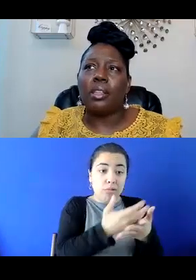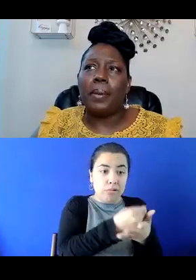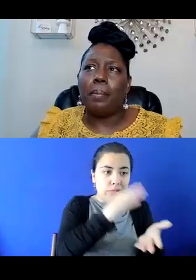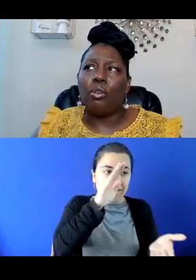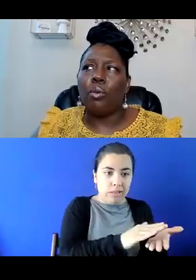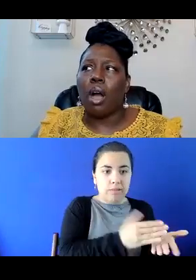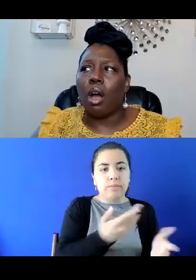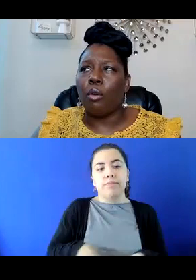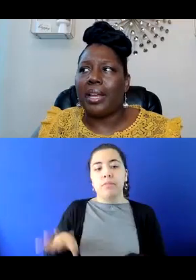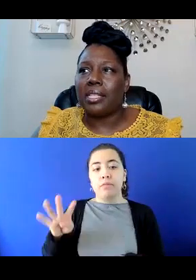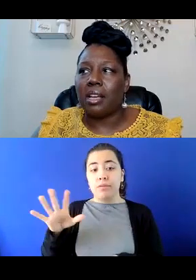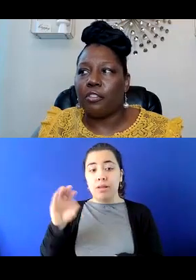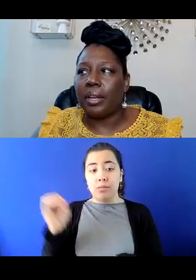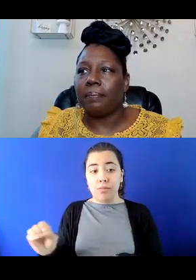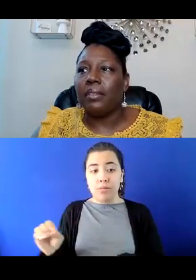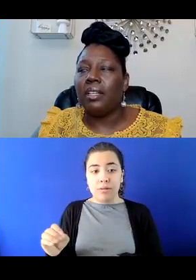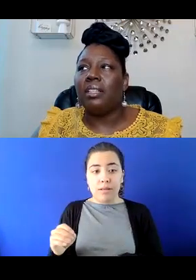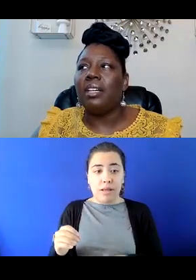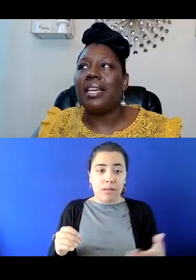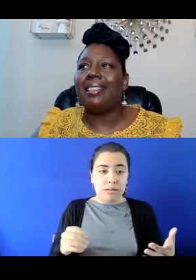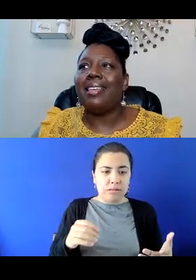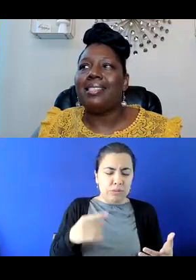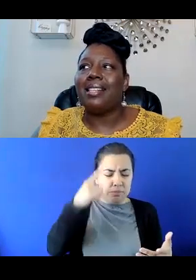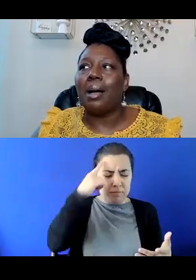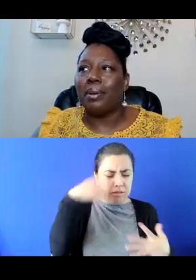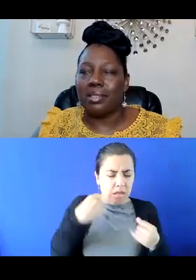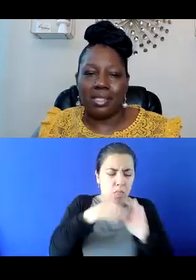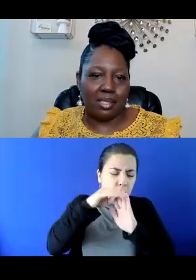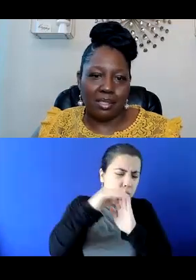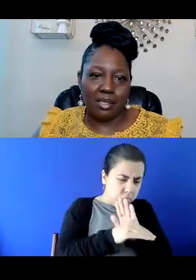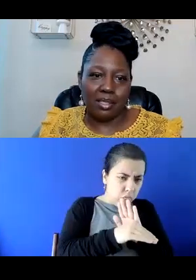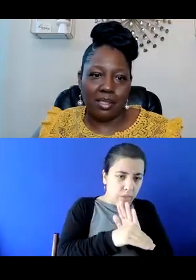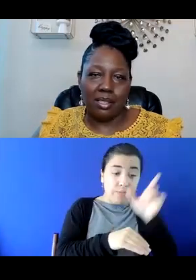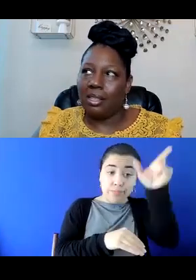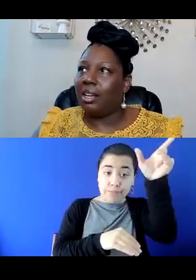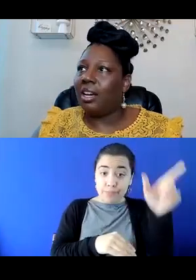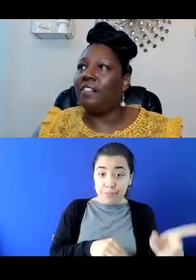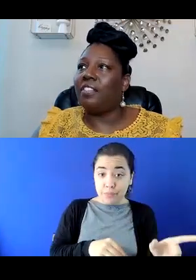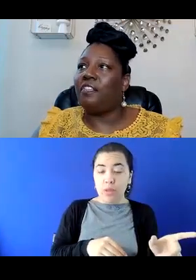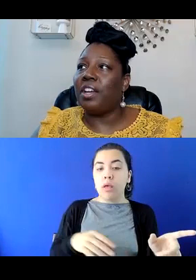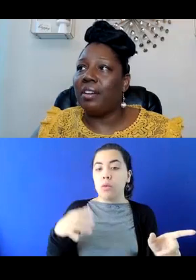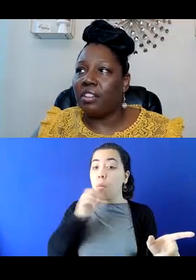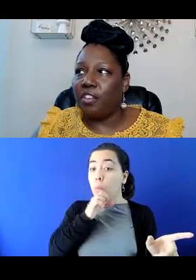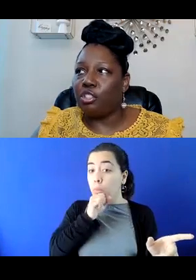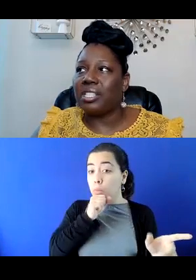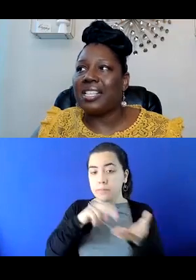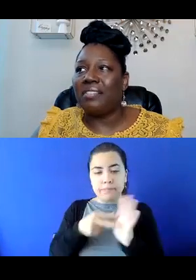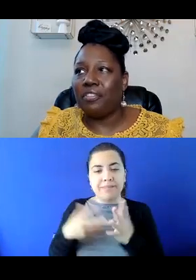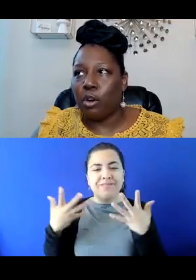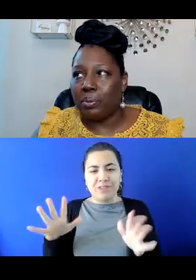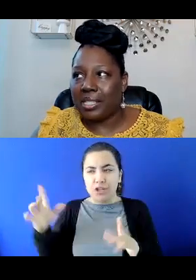were the people who were already suffering. Look at these numbers of the fear of the